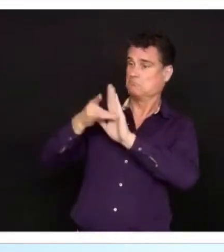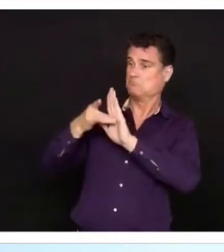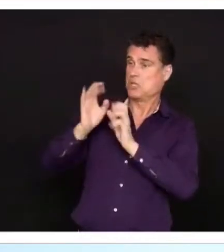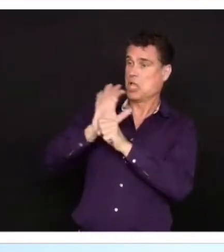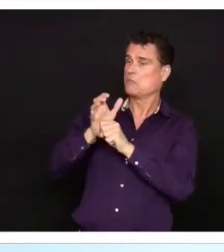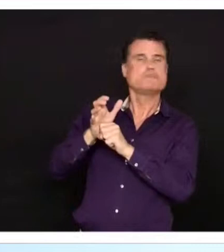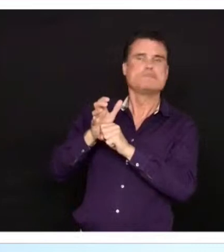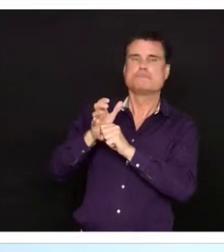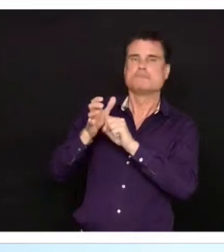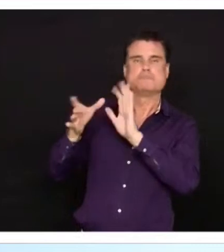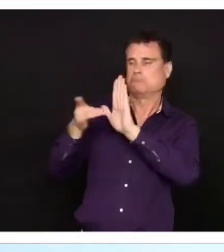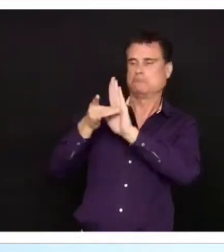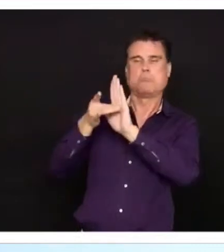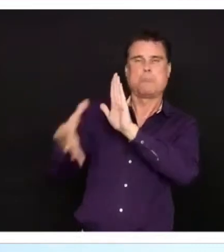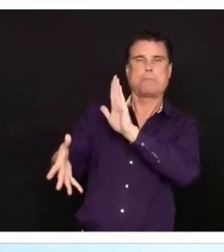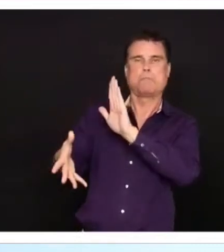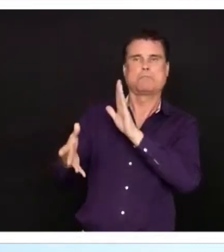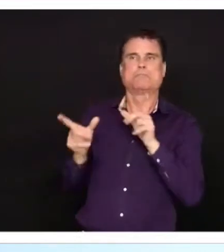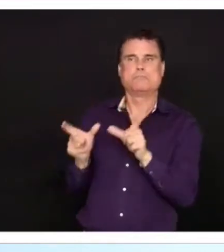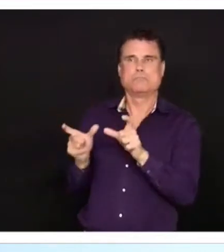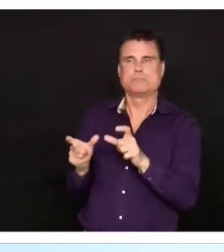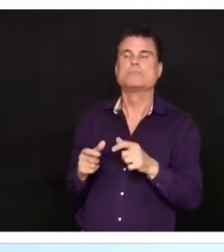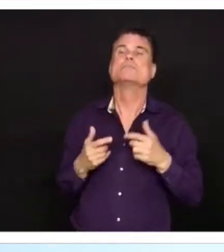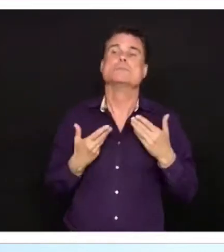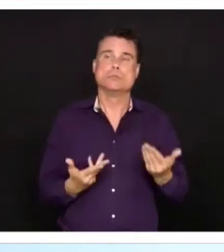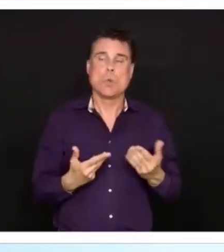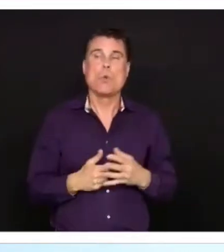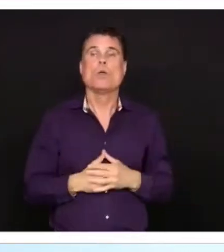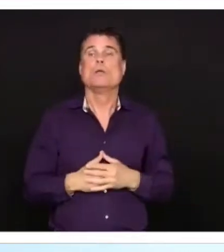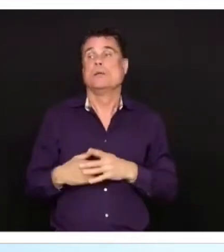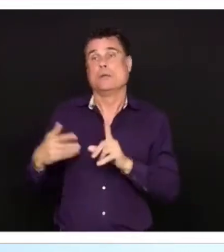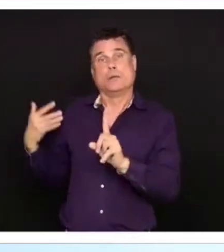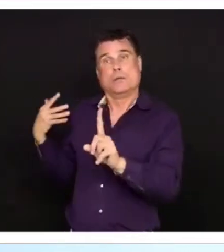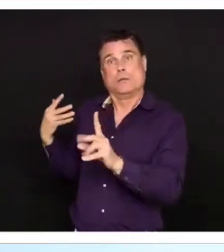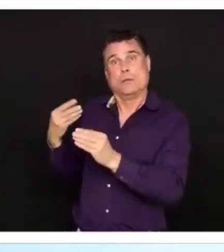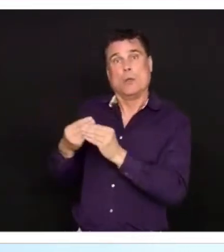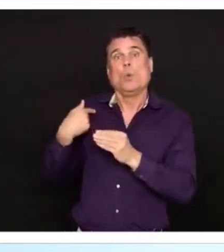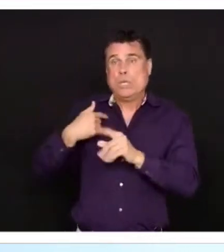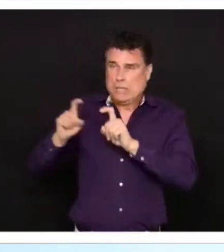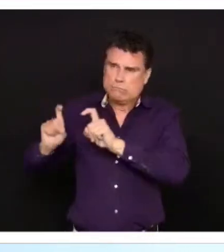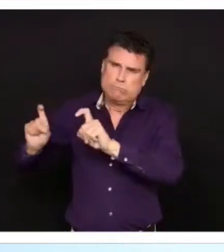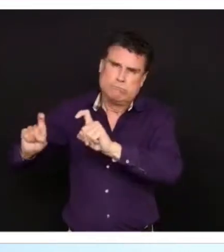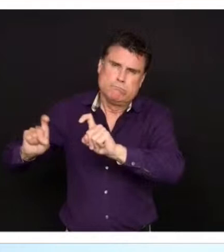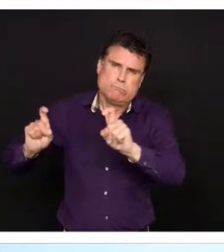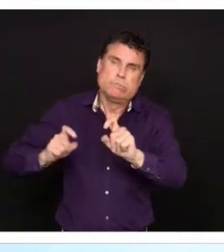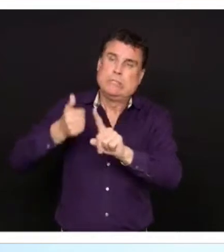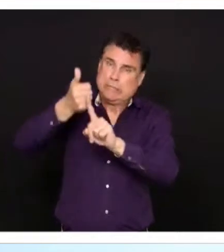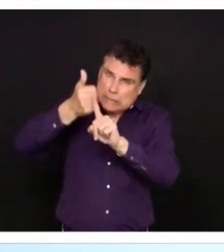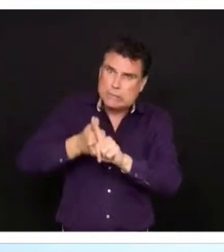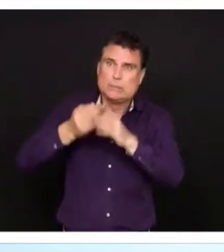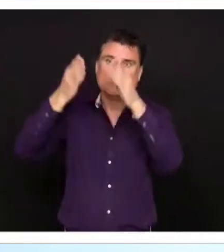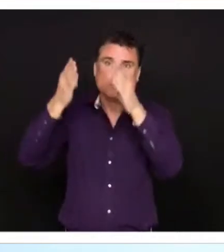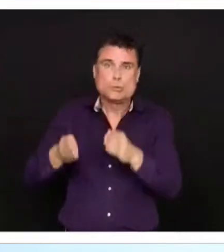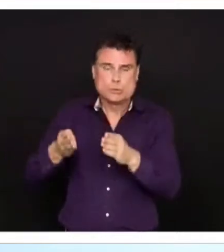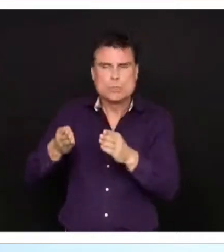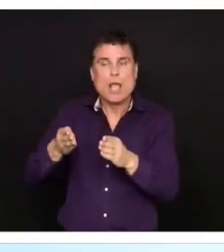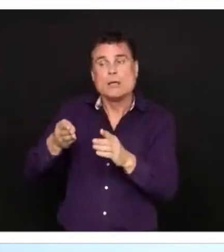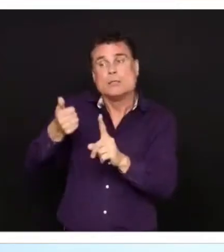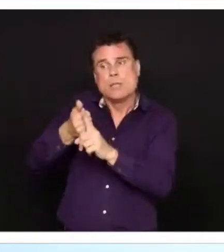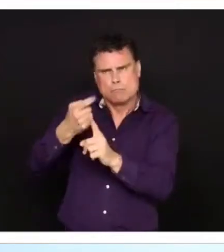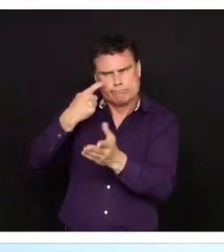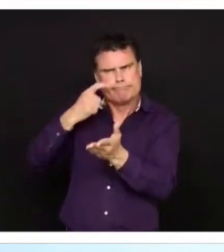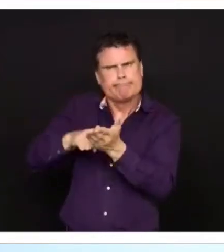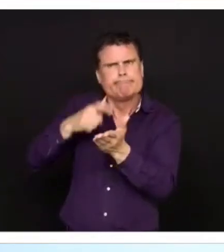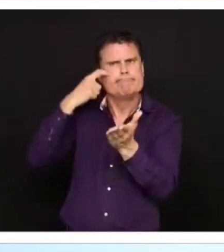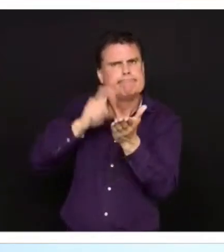and symptoms of COVID-19 in our community over the past, at least the past month. Because of a variety of reasons, we needed